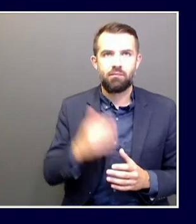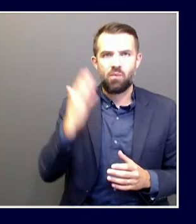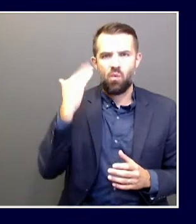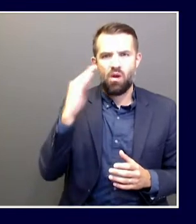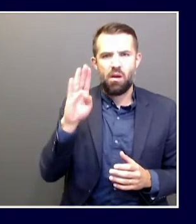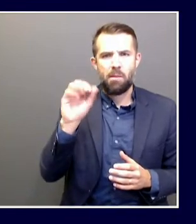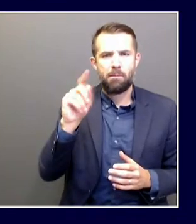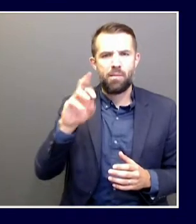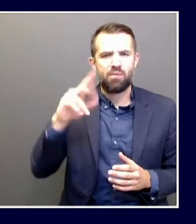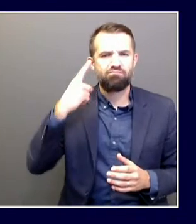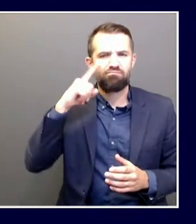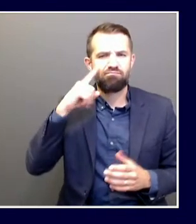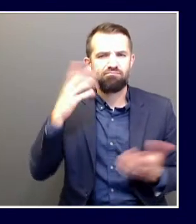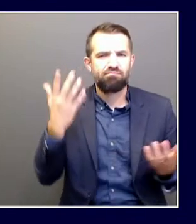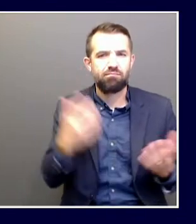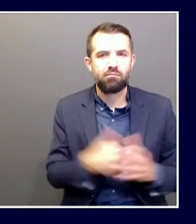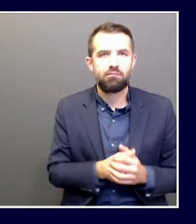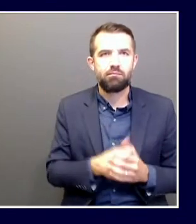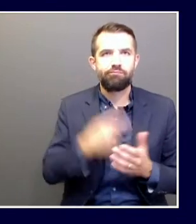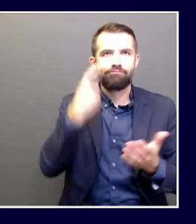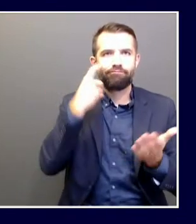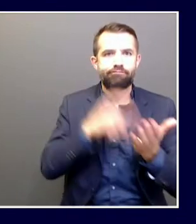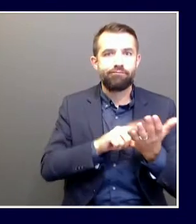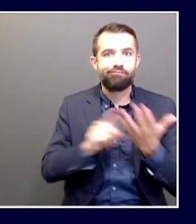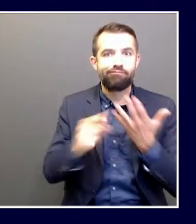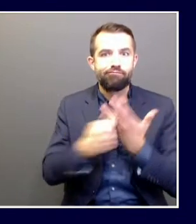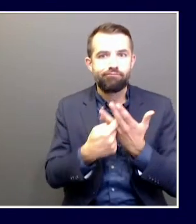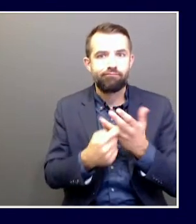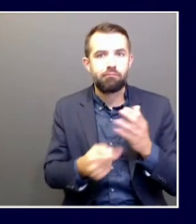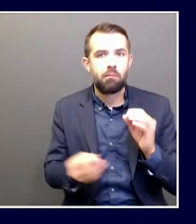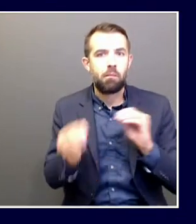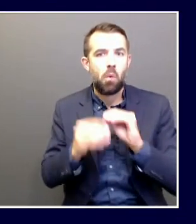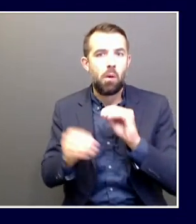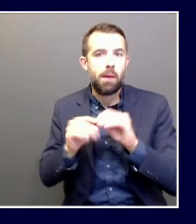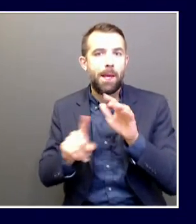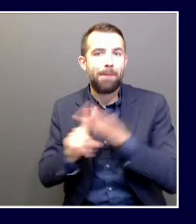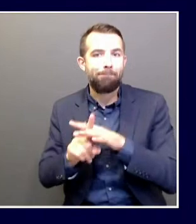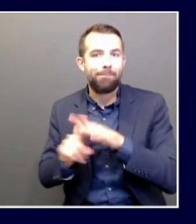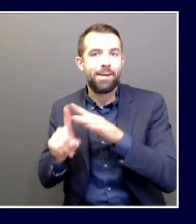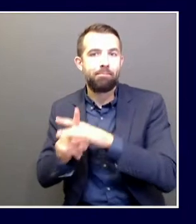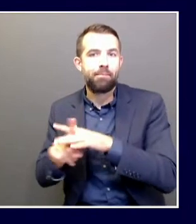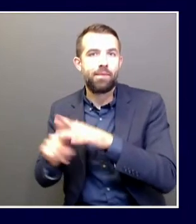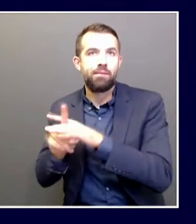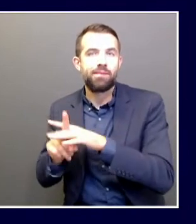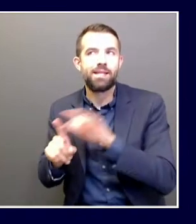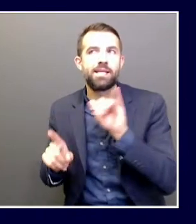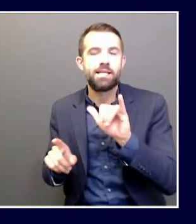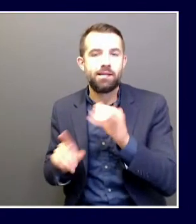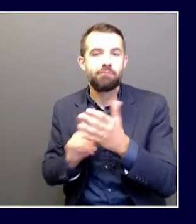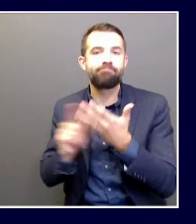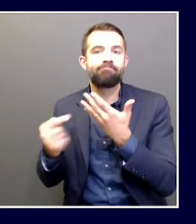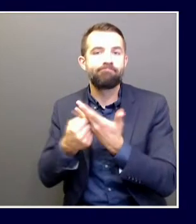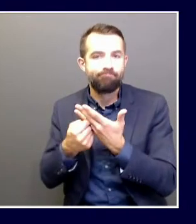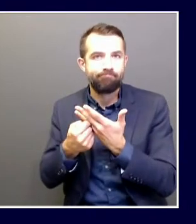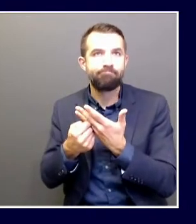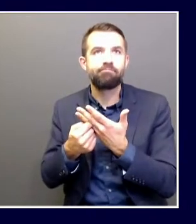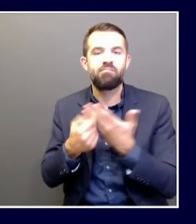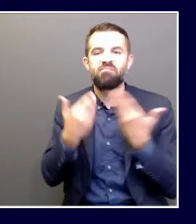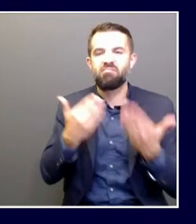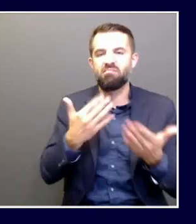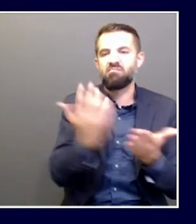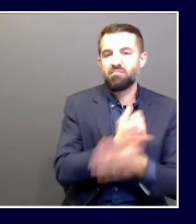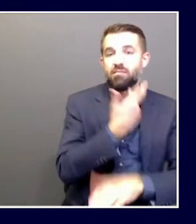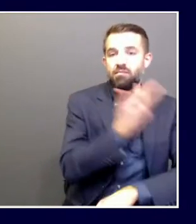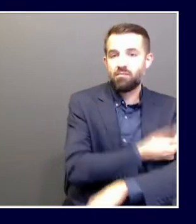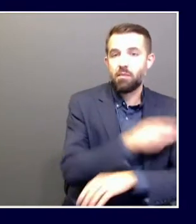more breakthrough cases, but not necessarily more breakthrough hospitalizations after adjusting for